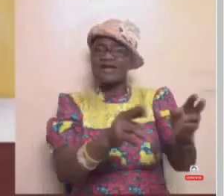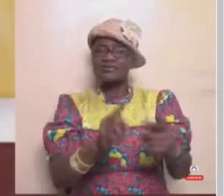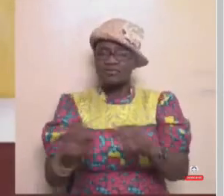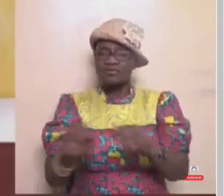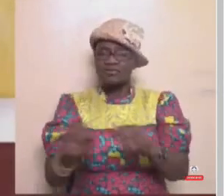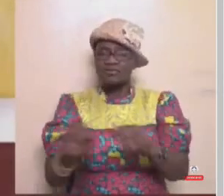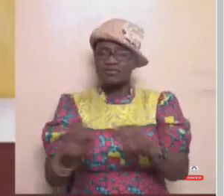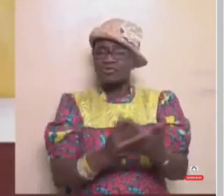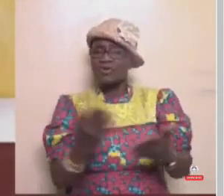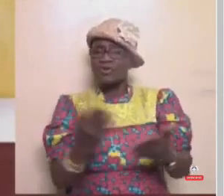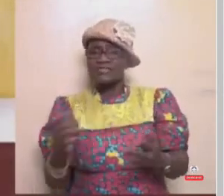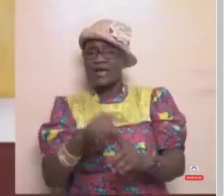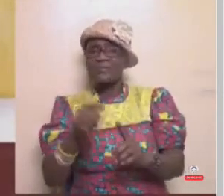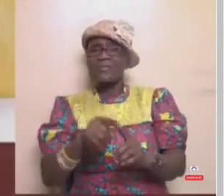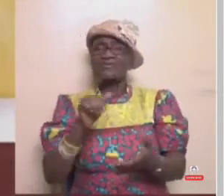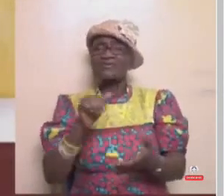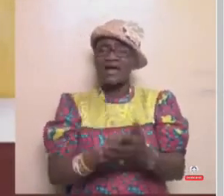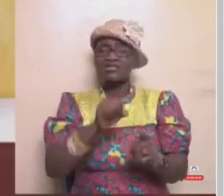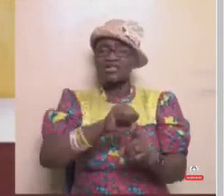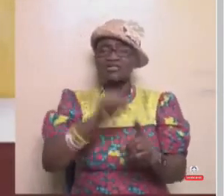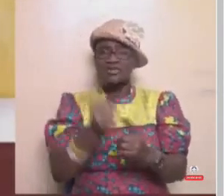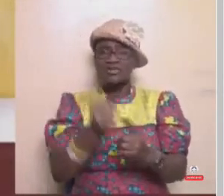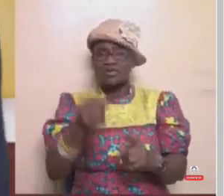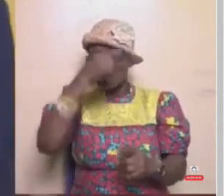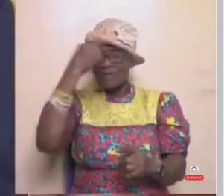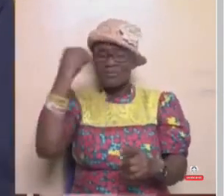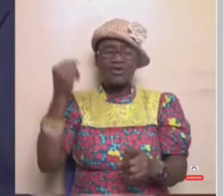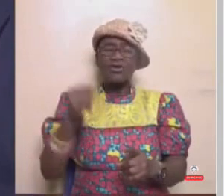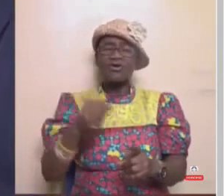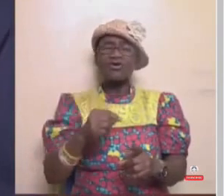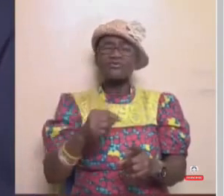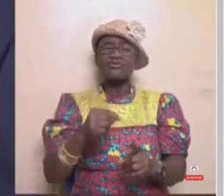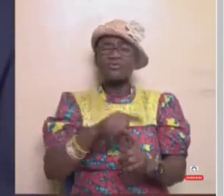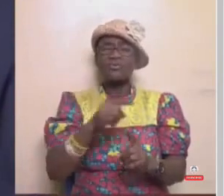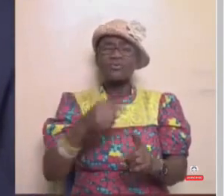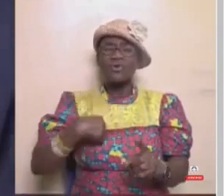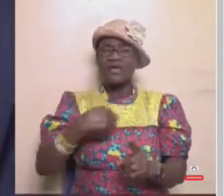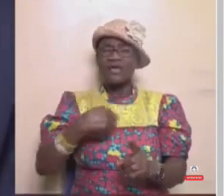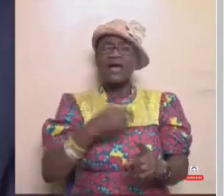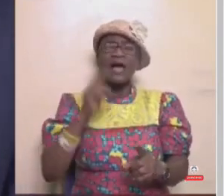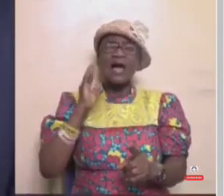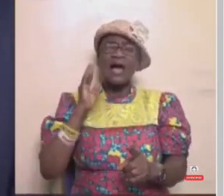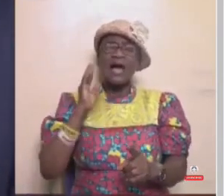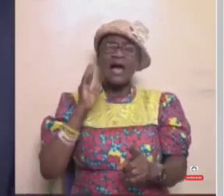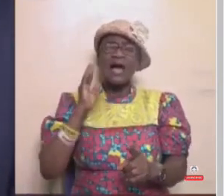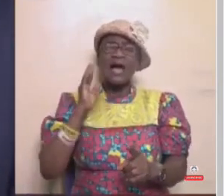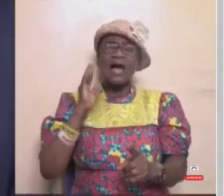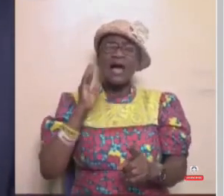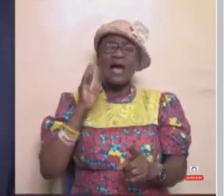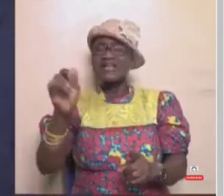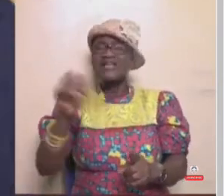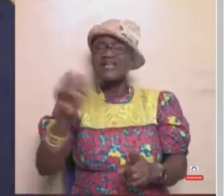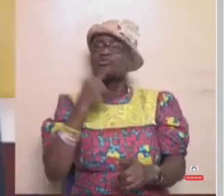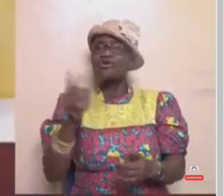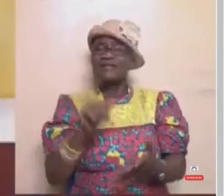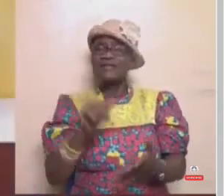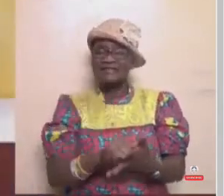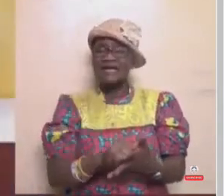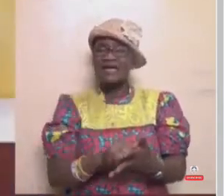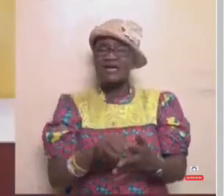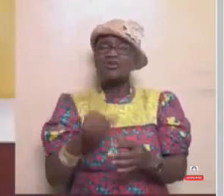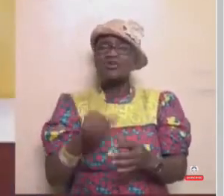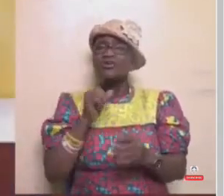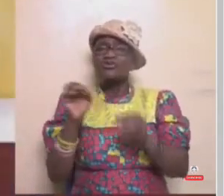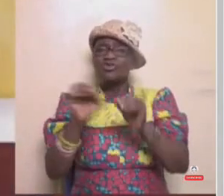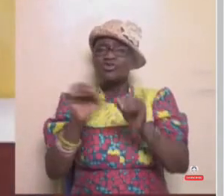situation. Because we're always being told that nothing moves without a